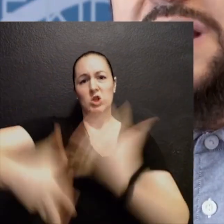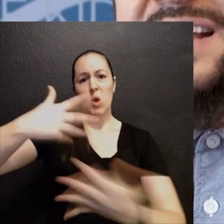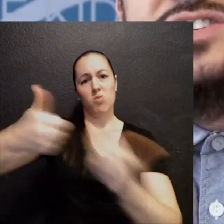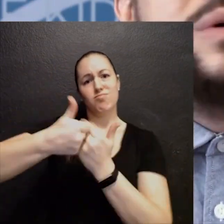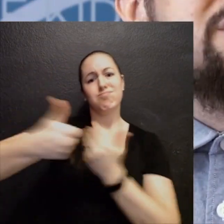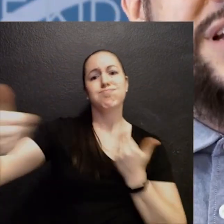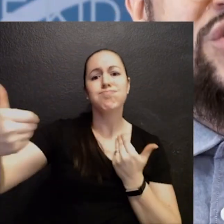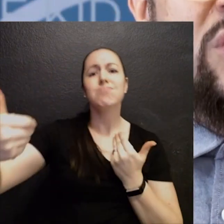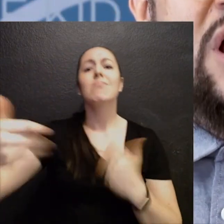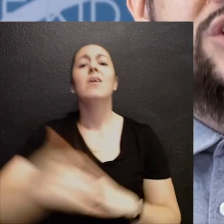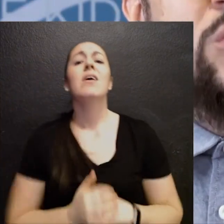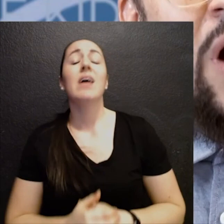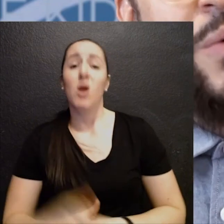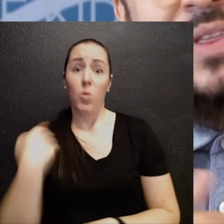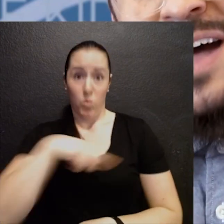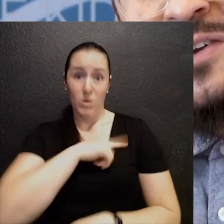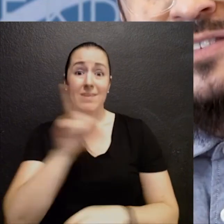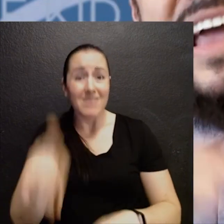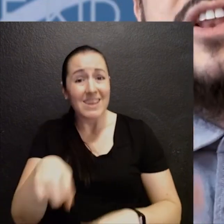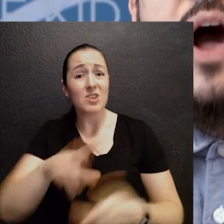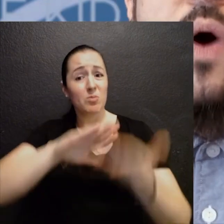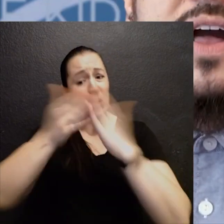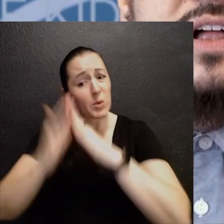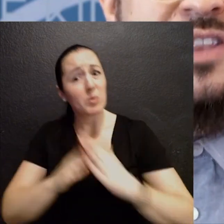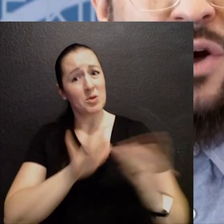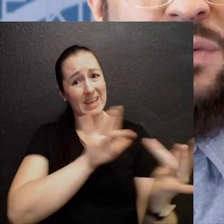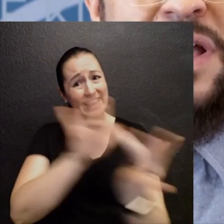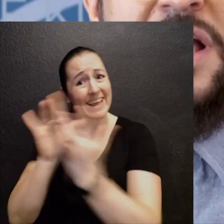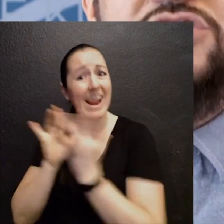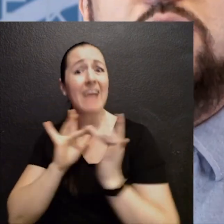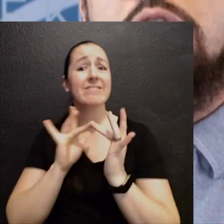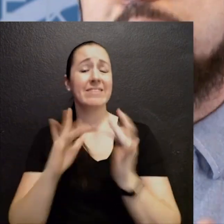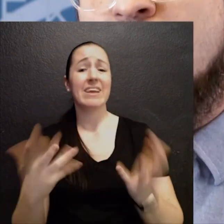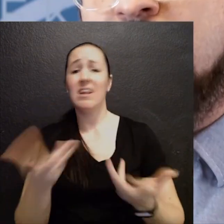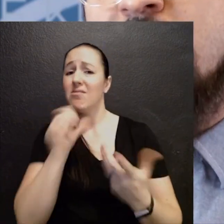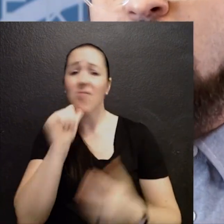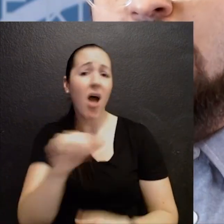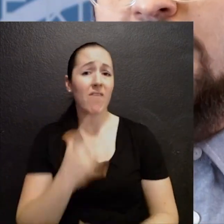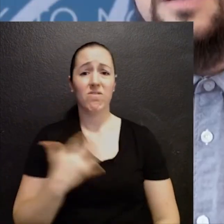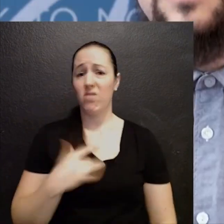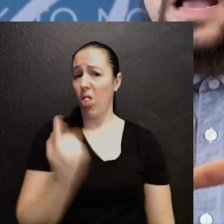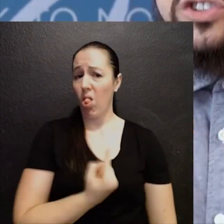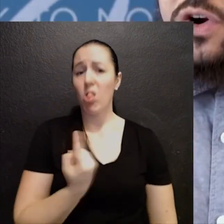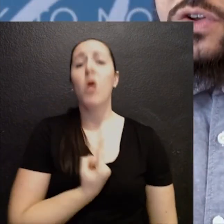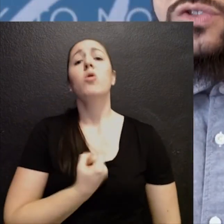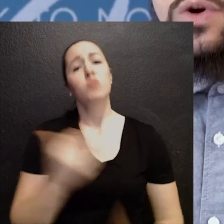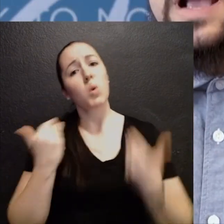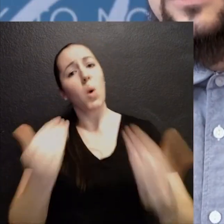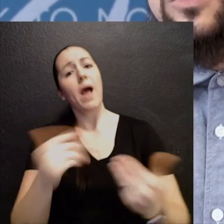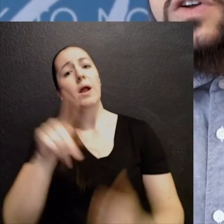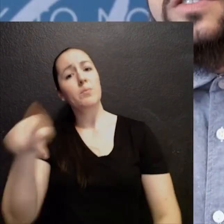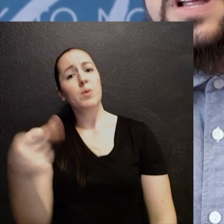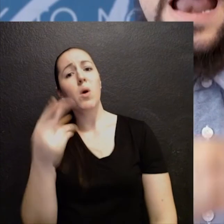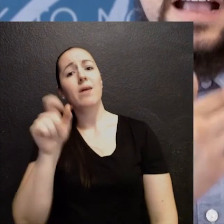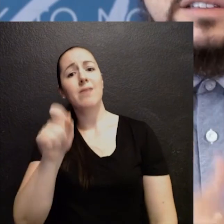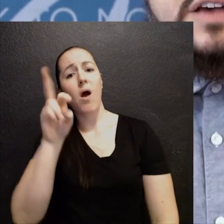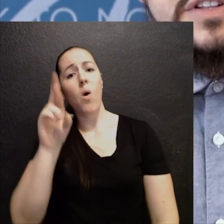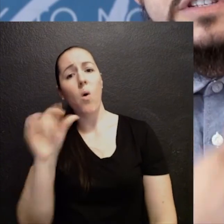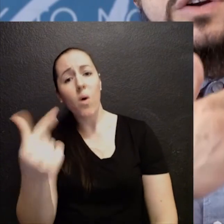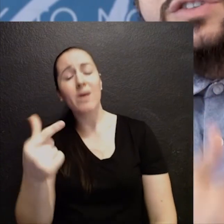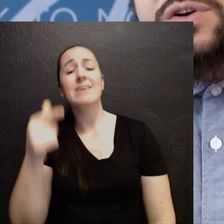in community. It's so essential to walk with others and not walk alone. So go to pureheart.org/circles or text circles